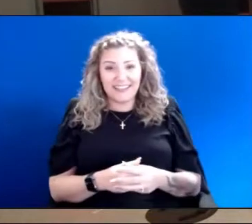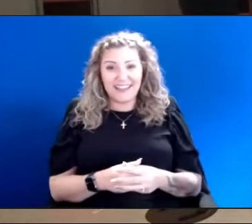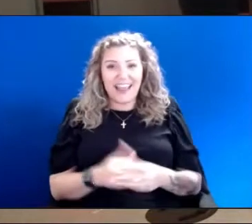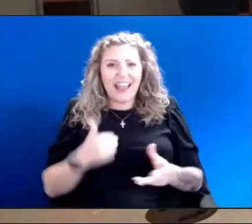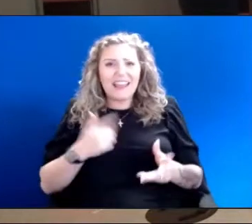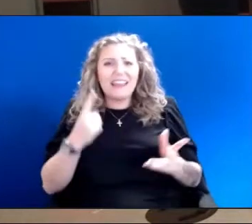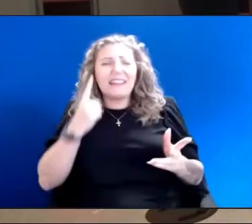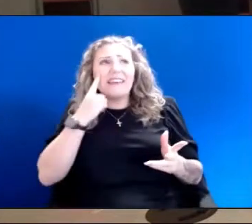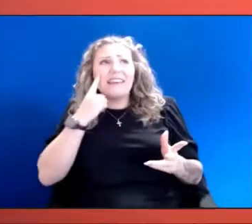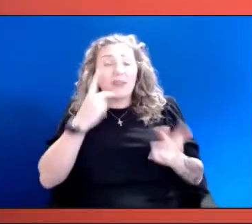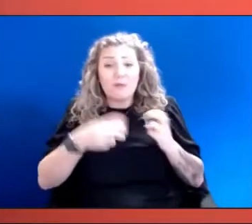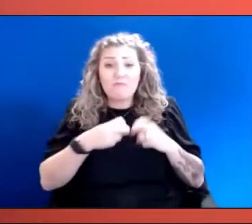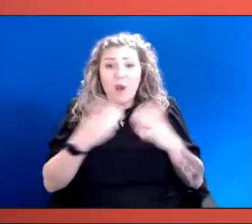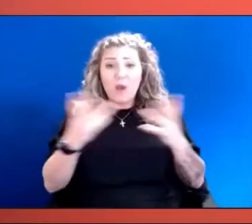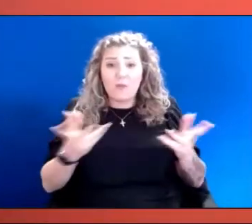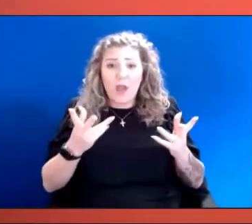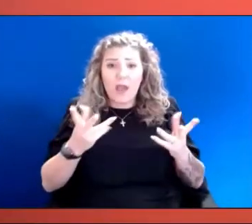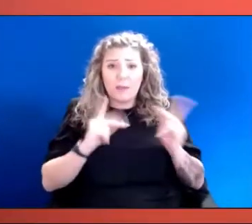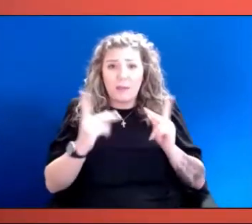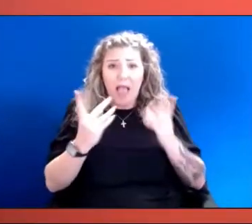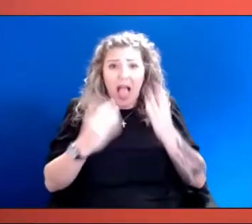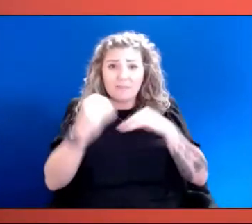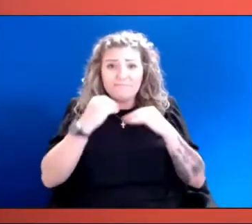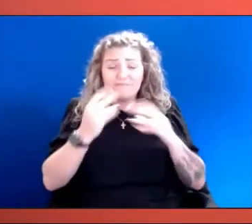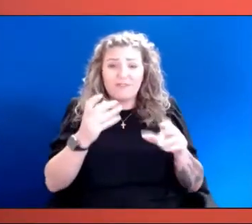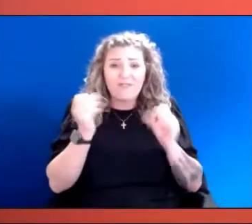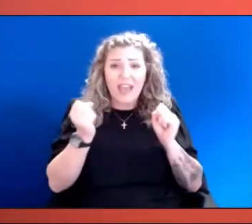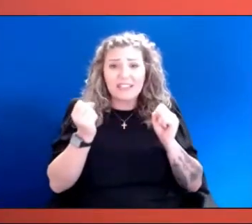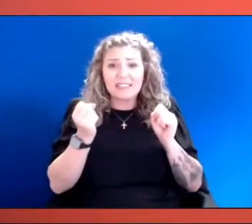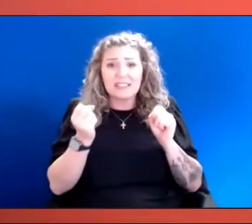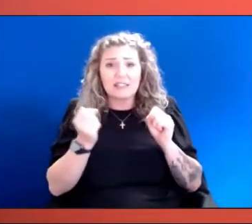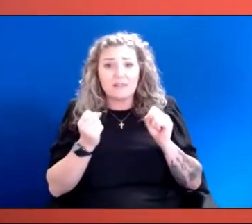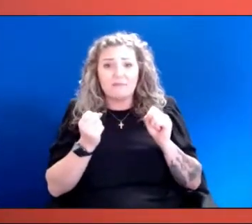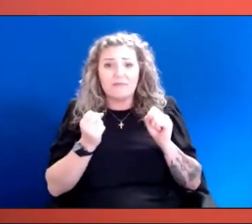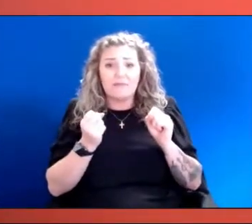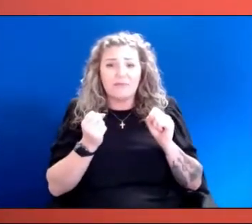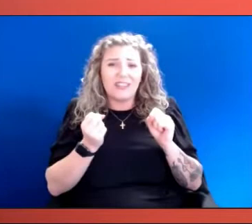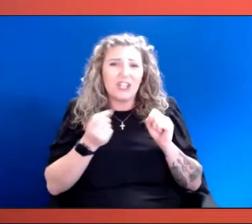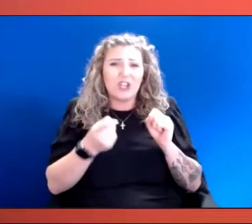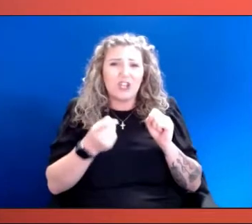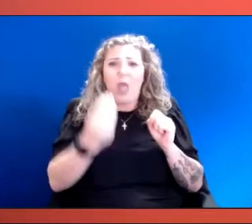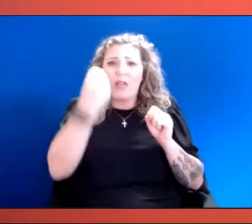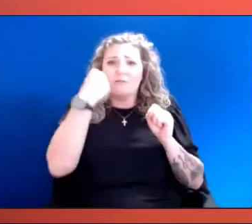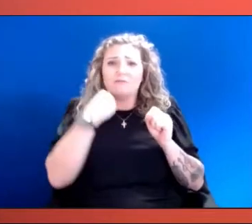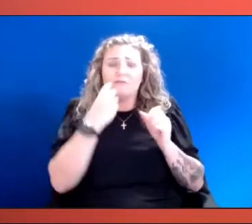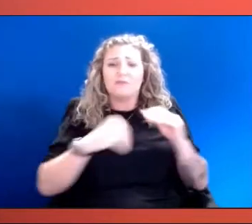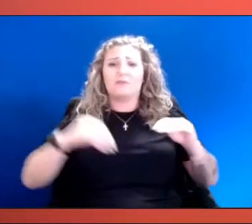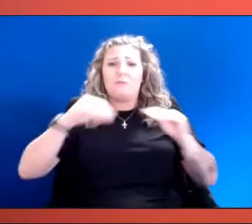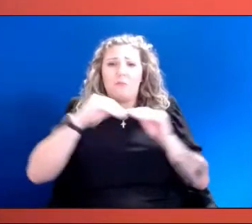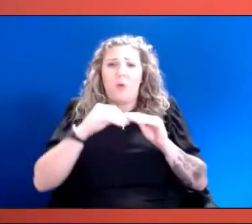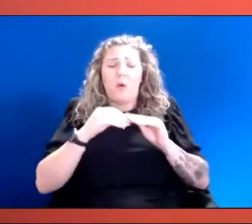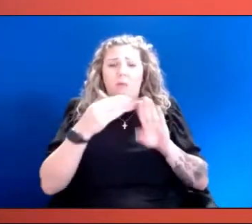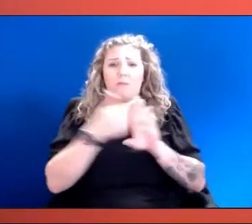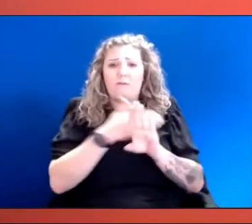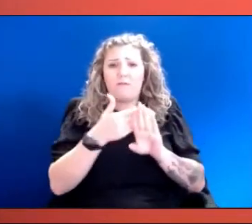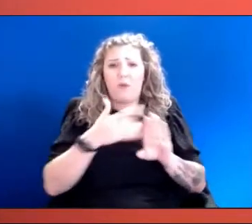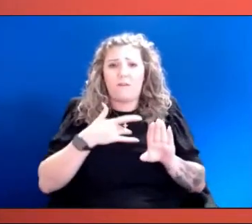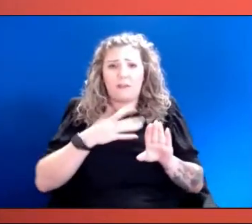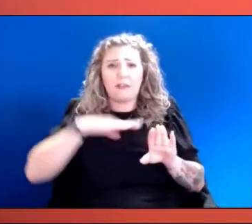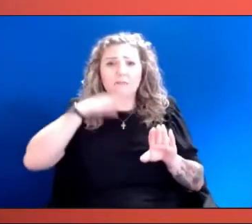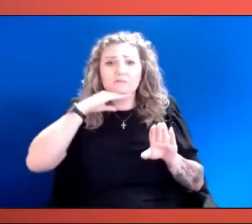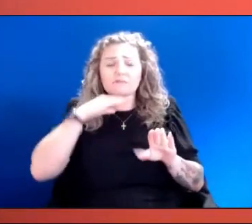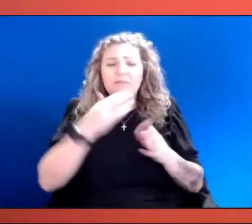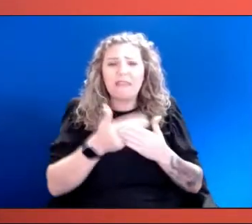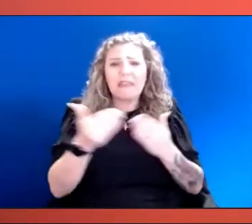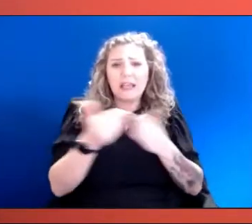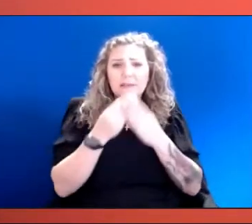is people who eat quickly, or if you are eating fast, you just take in a lot more before you feel full. And so things that are vanishing quickly